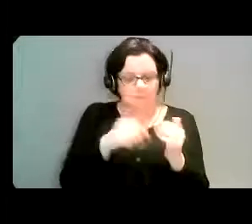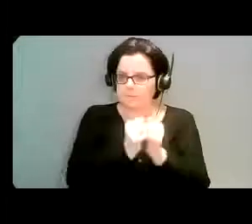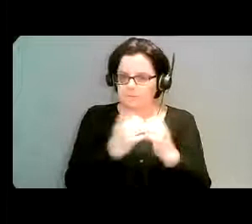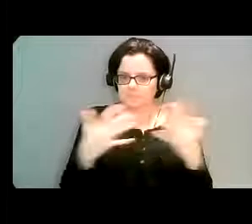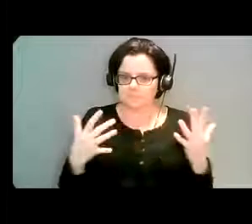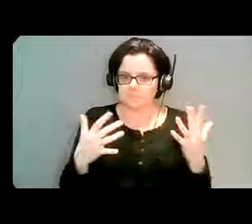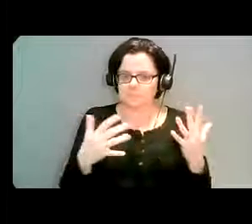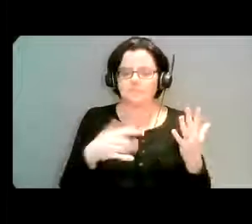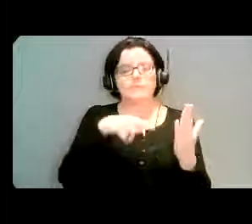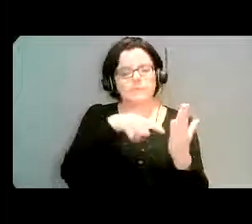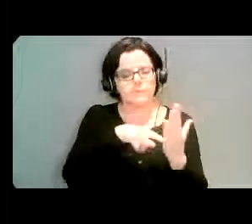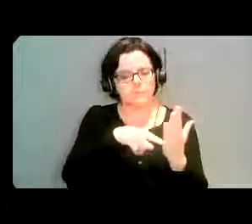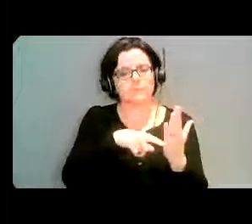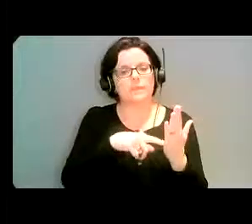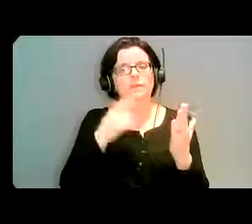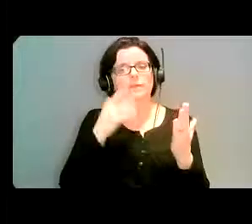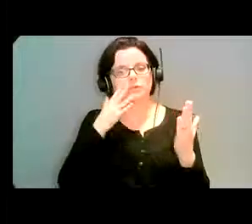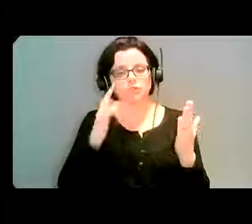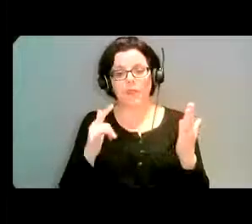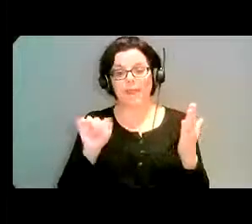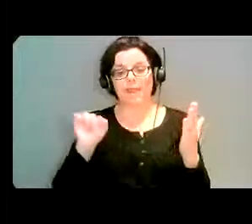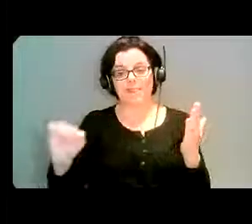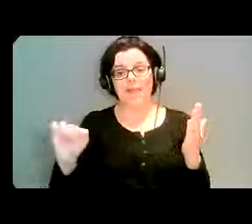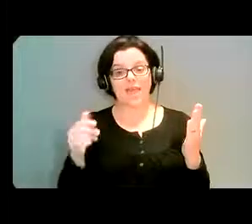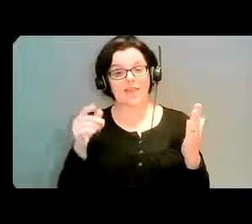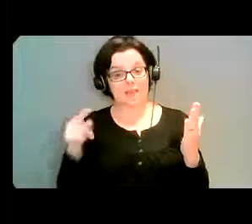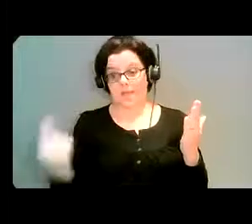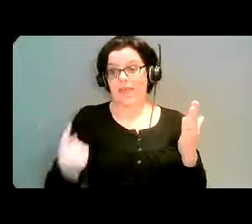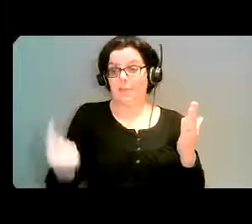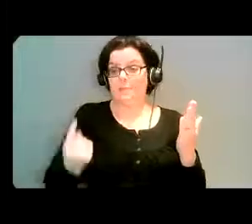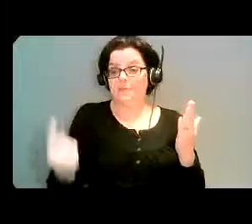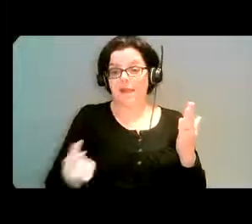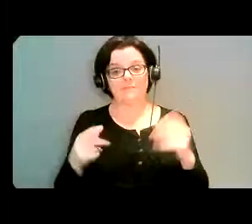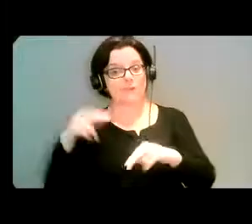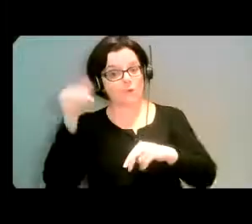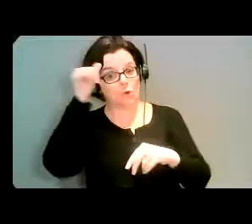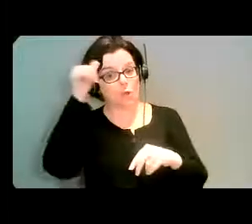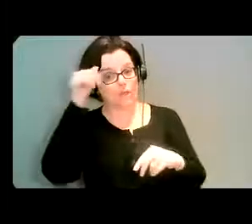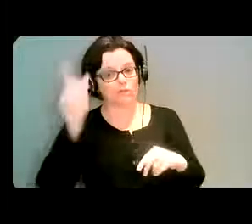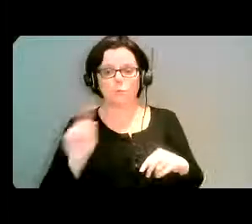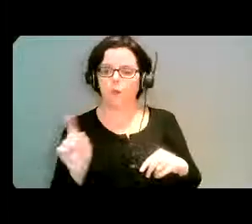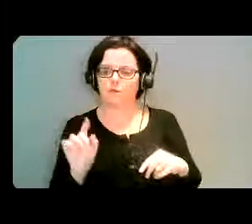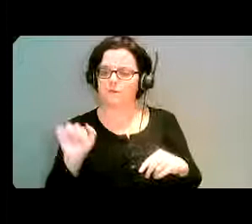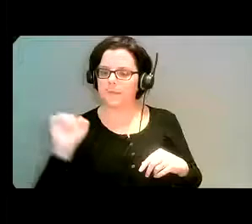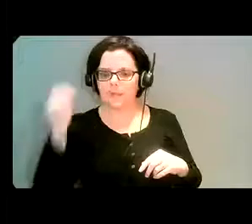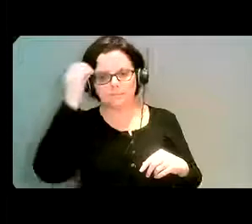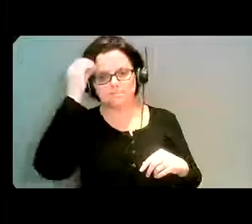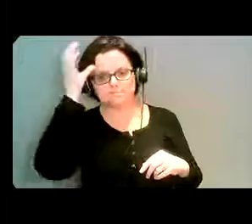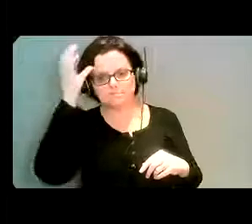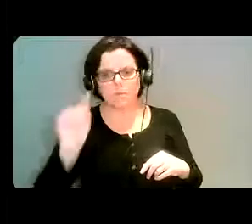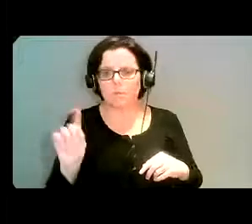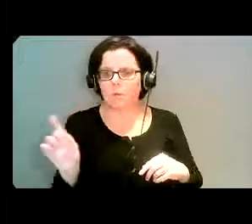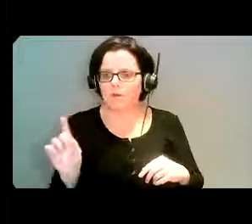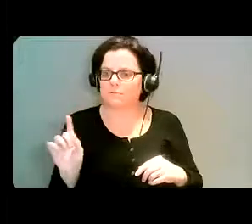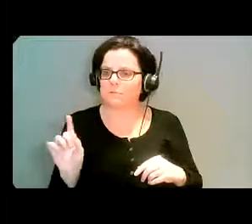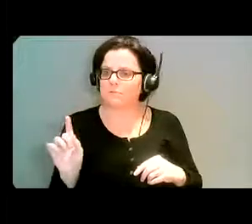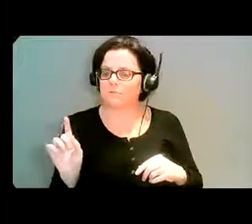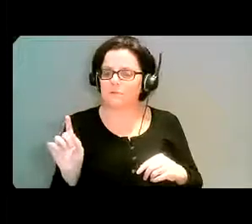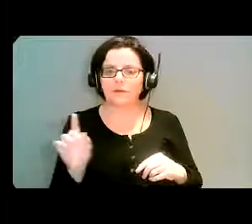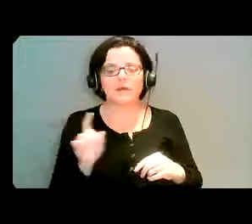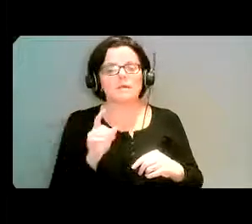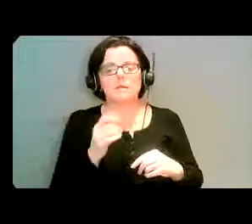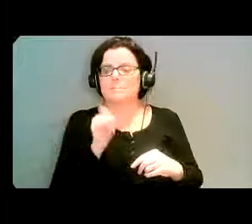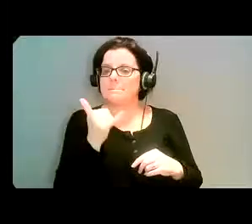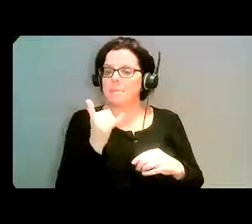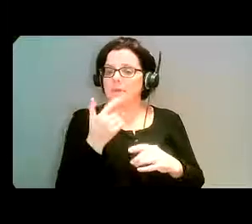knowledge assessor has had, and potentially if they didn't have the right knowledge, especially for specific conditions which